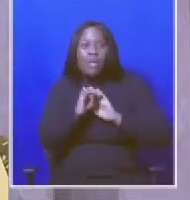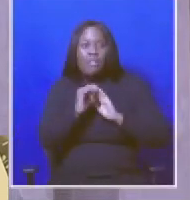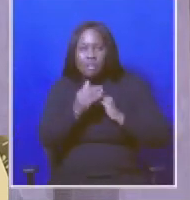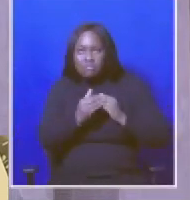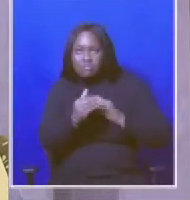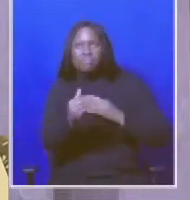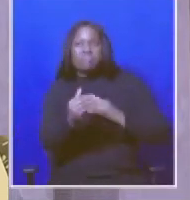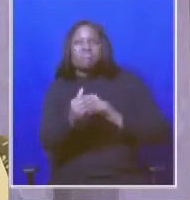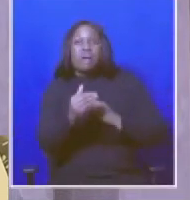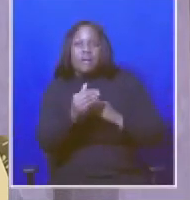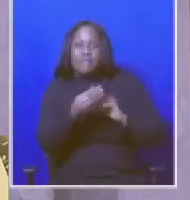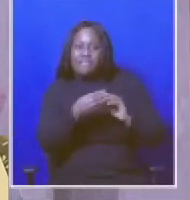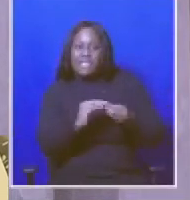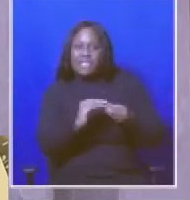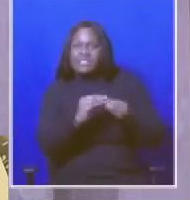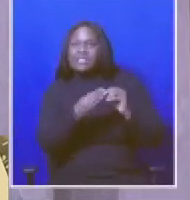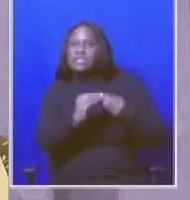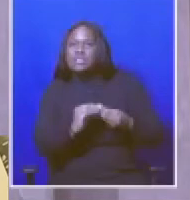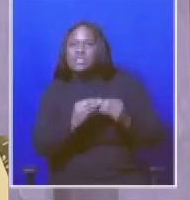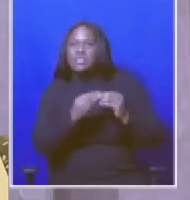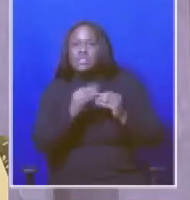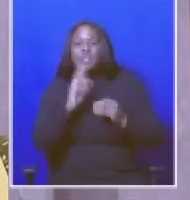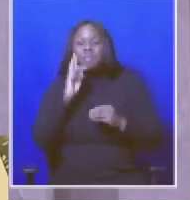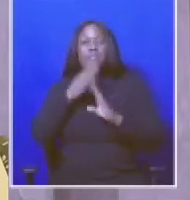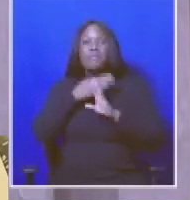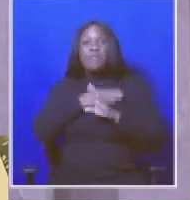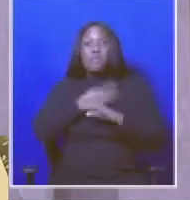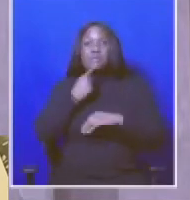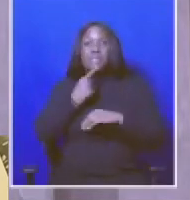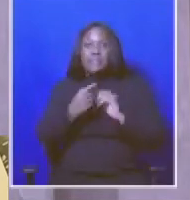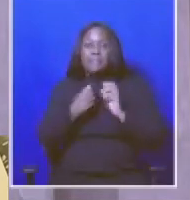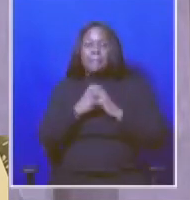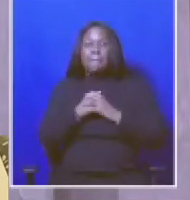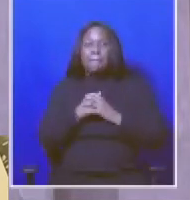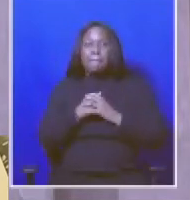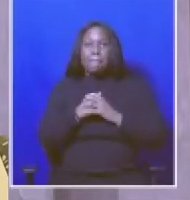Utlwile ha ke bua ile ka bontsha gore